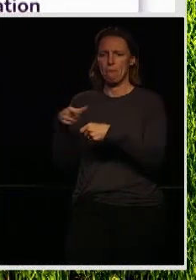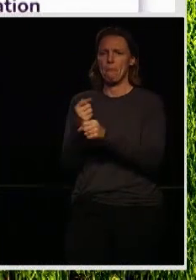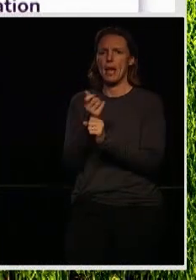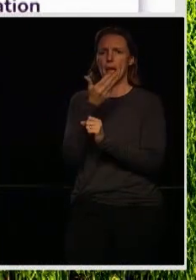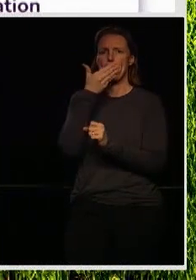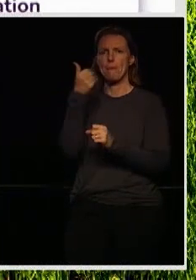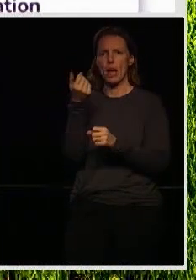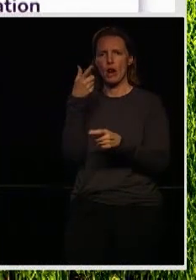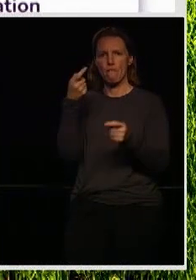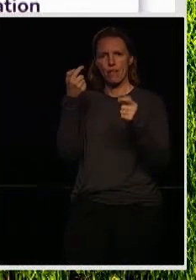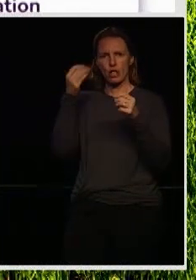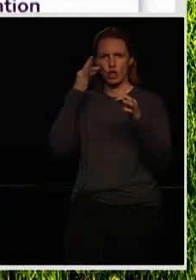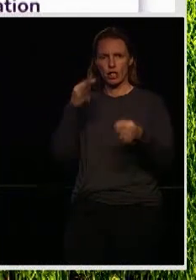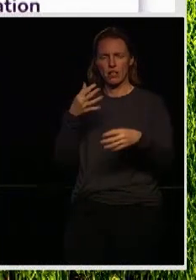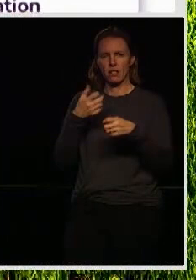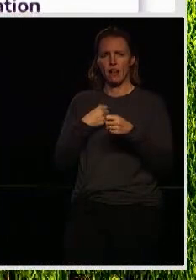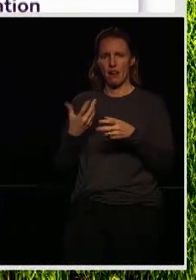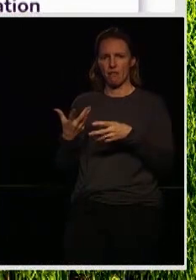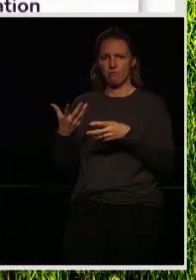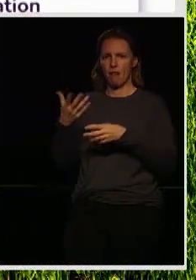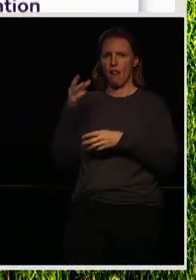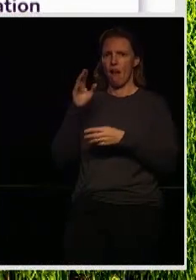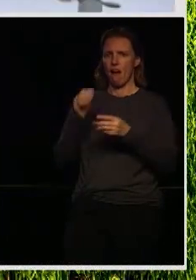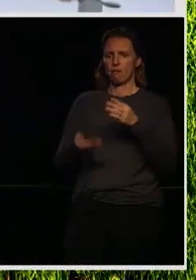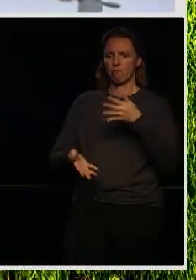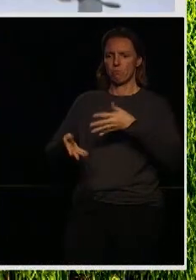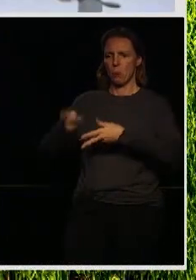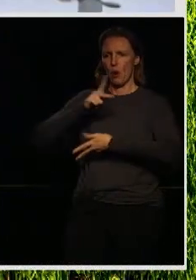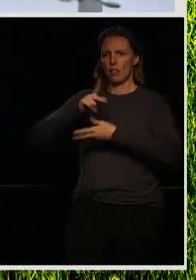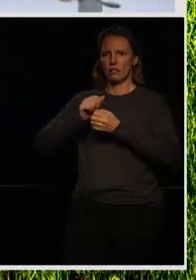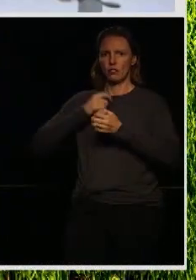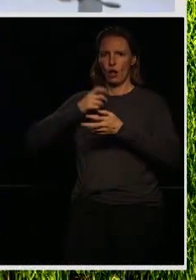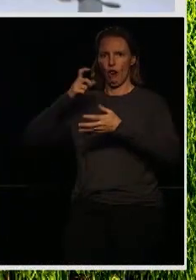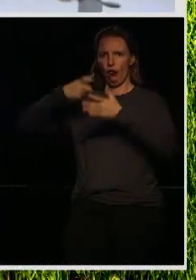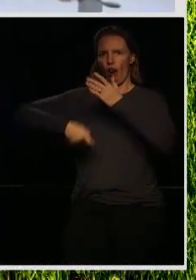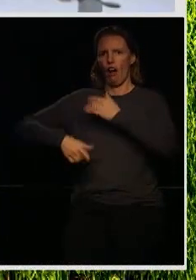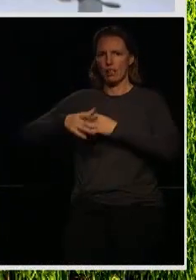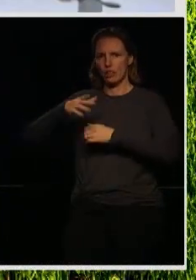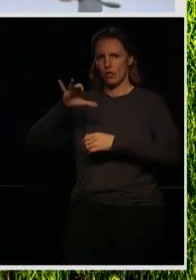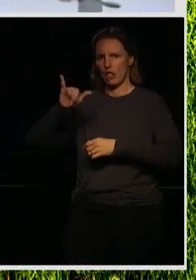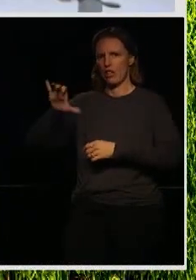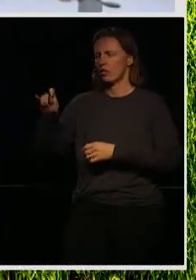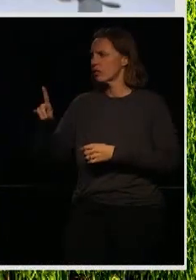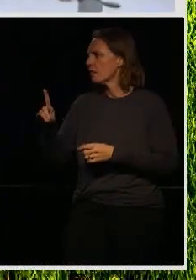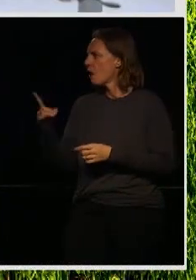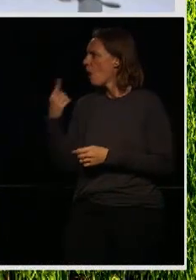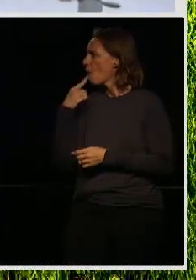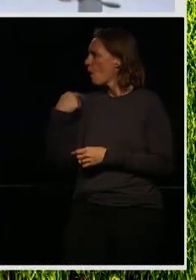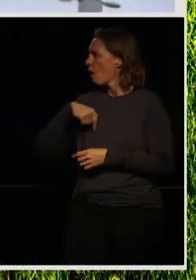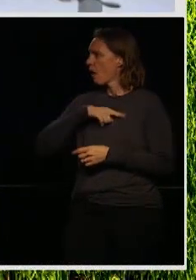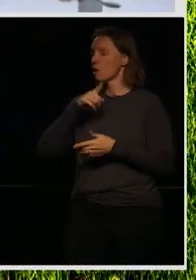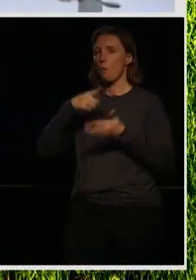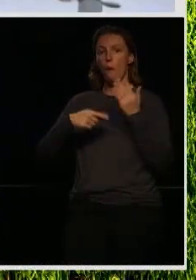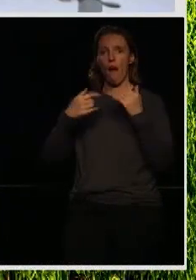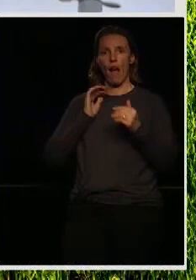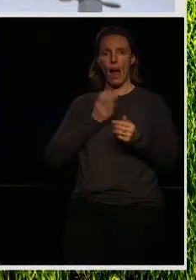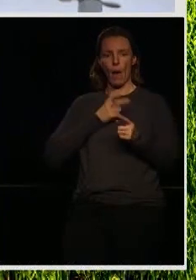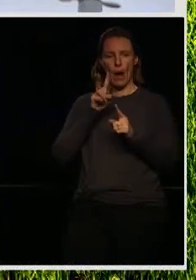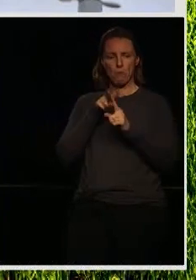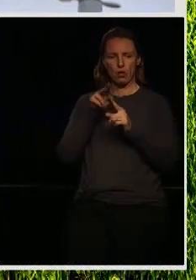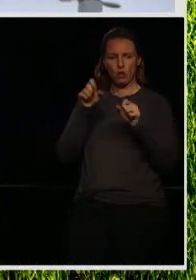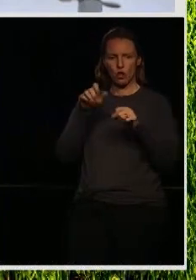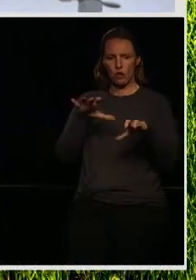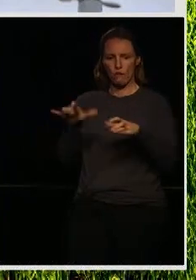and optimize their cost and yield. They told us that what our application could do for them is